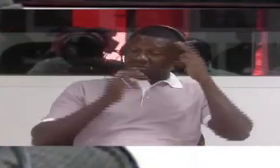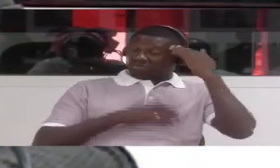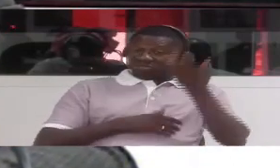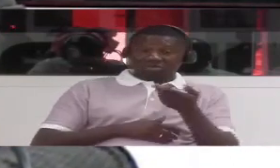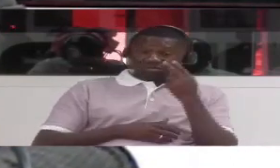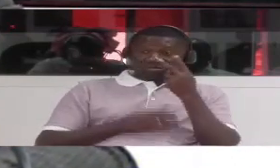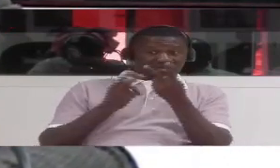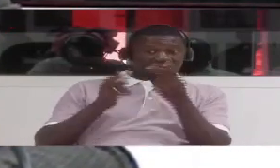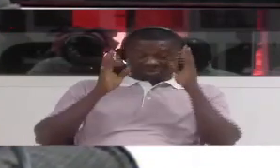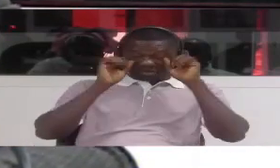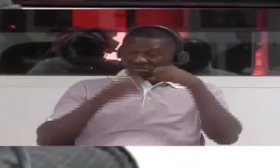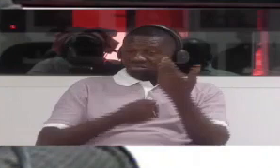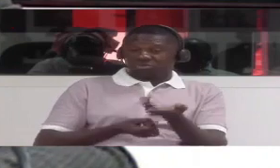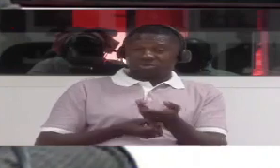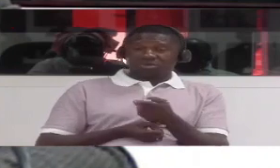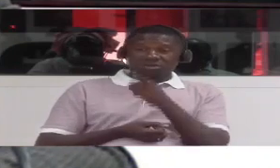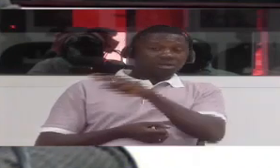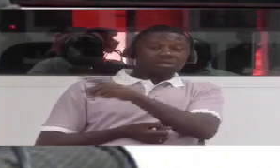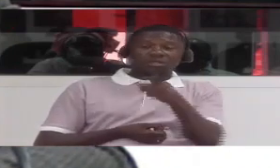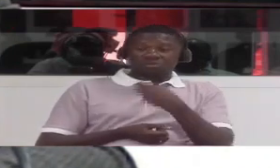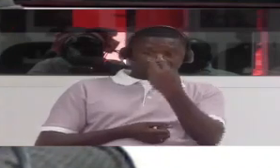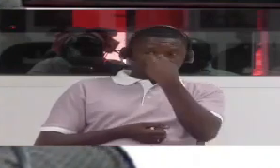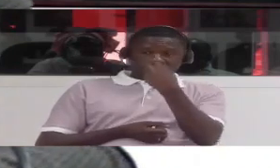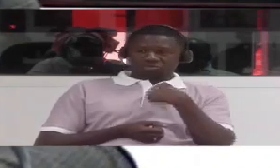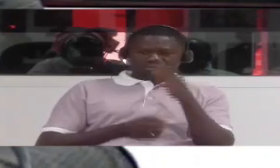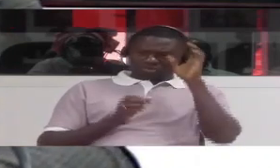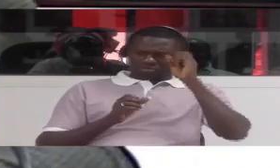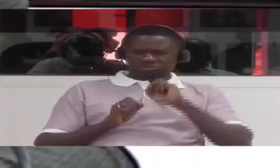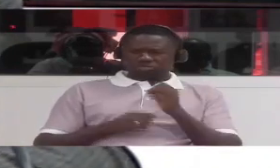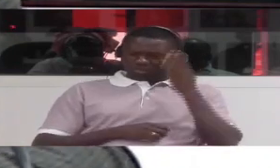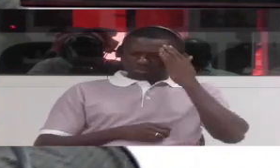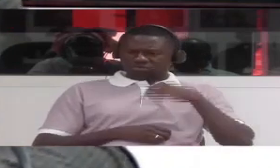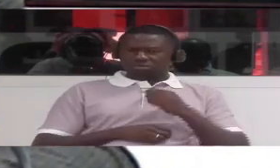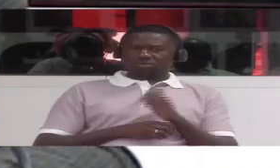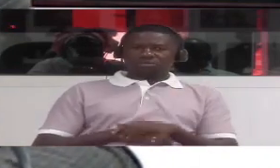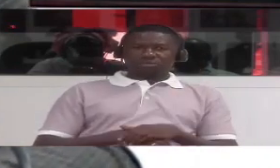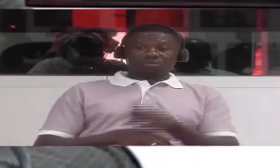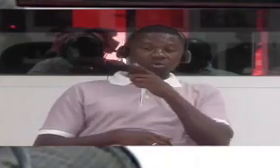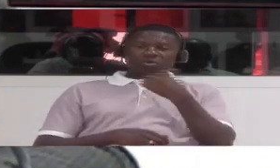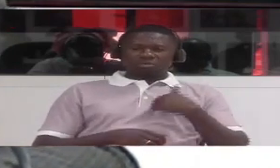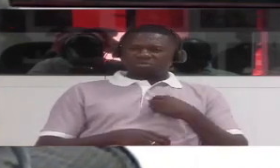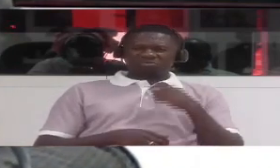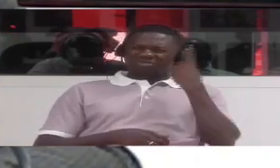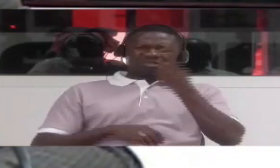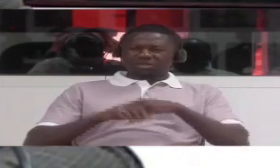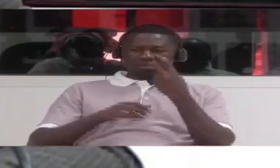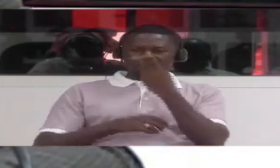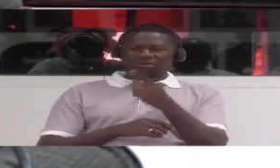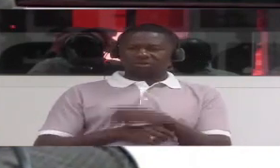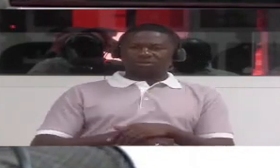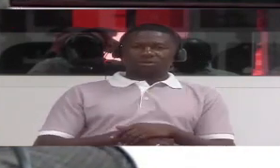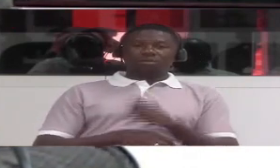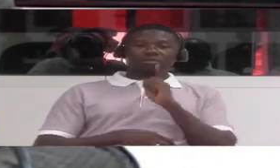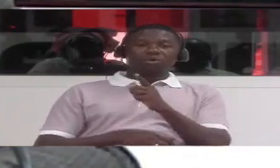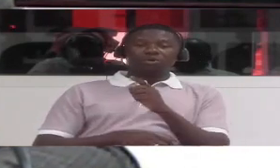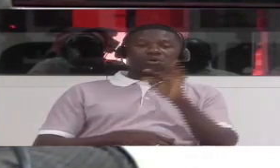they didn't look like they know me because, they were total strangers to me. But Tumbul Tamba and Musa